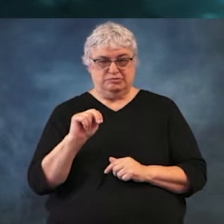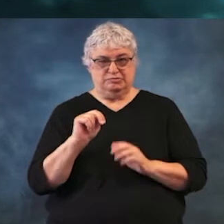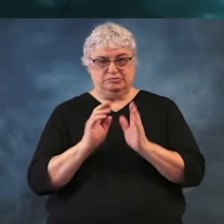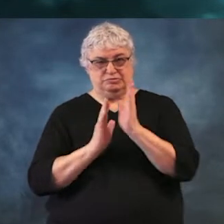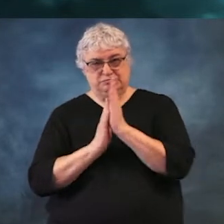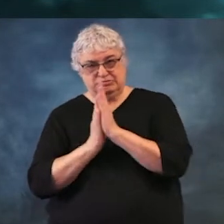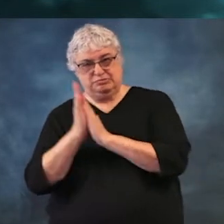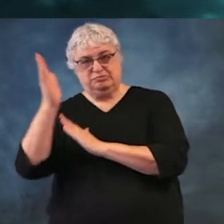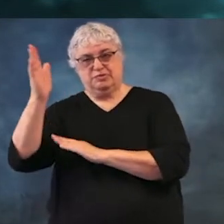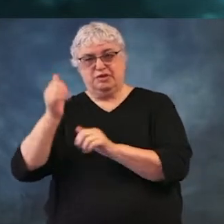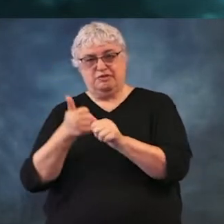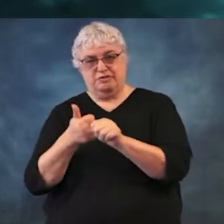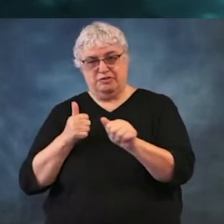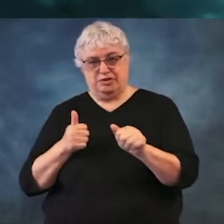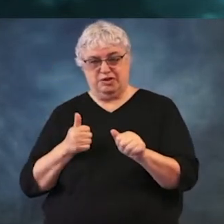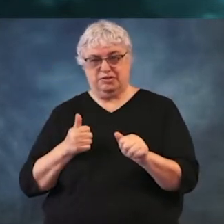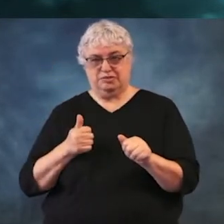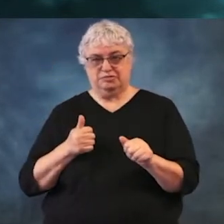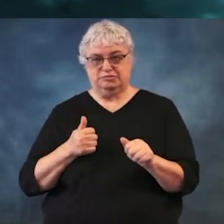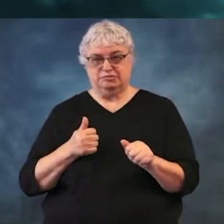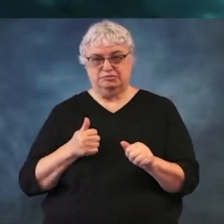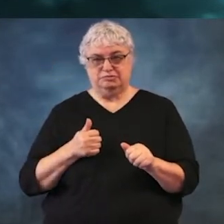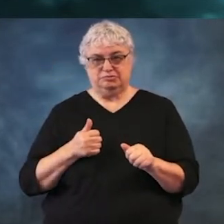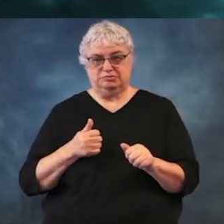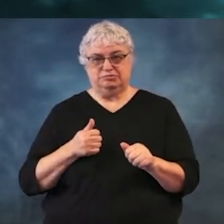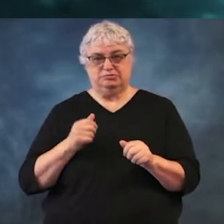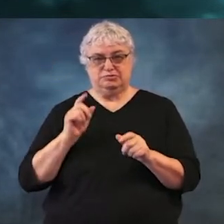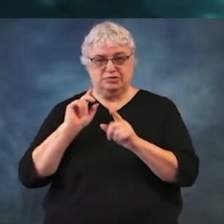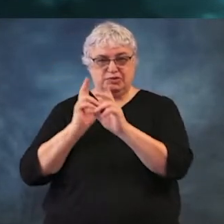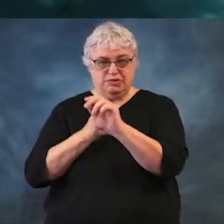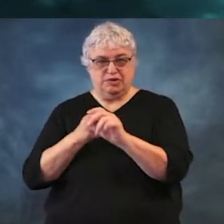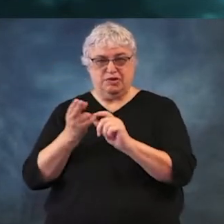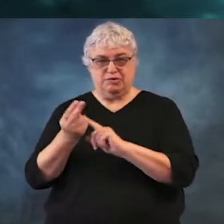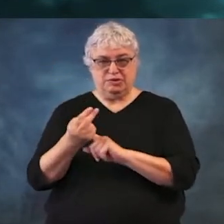from it and be in a hotel,